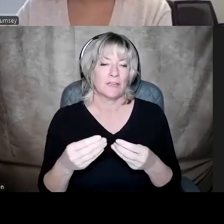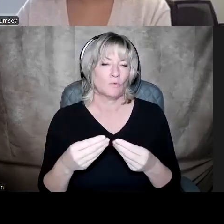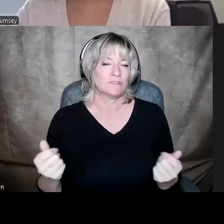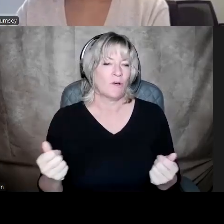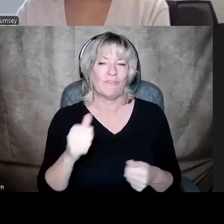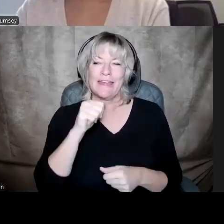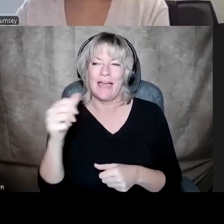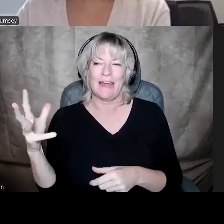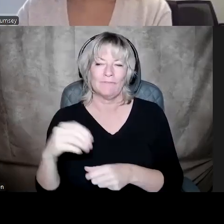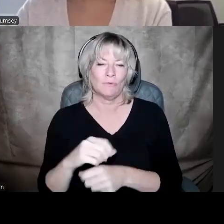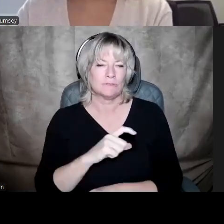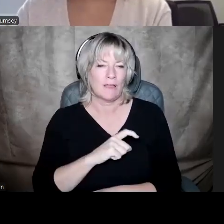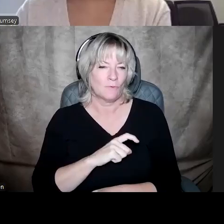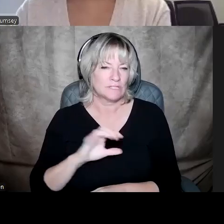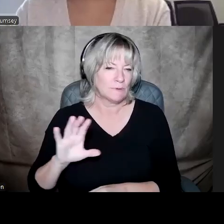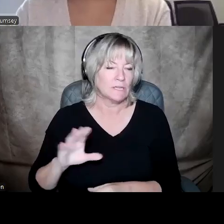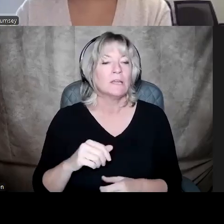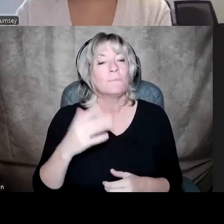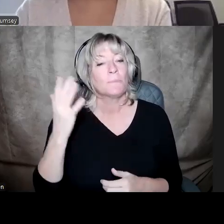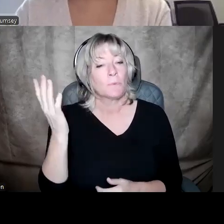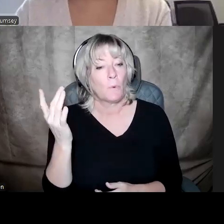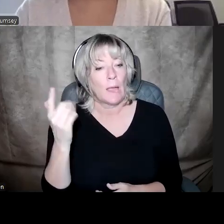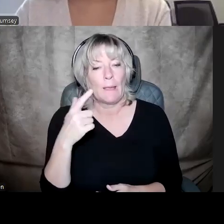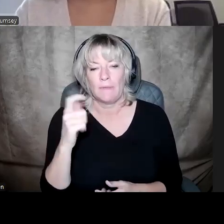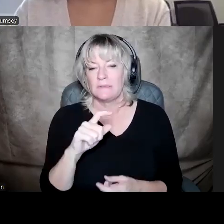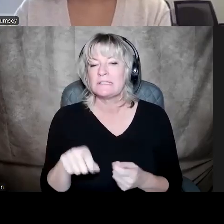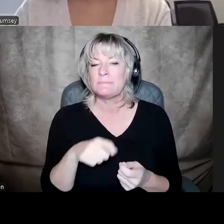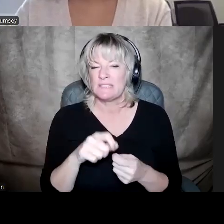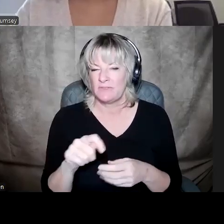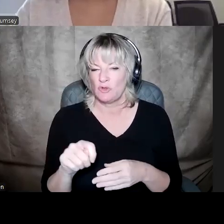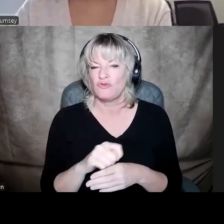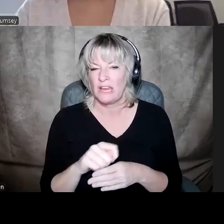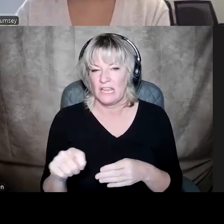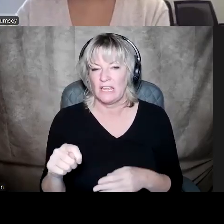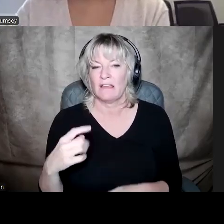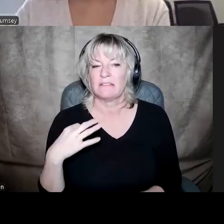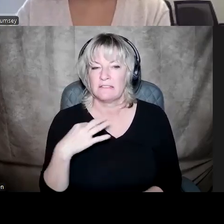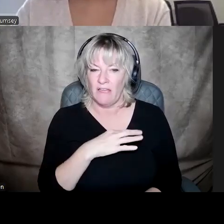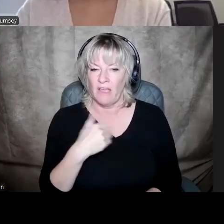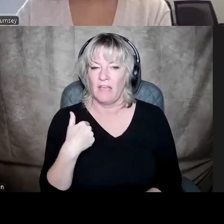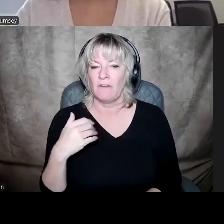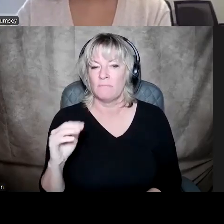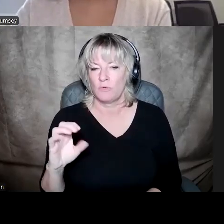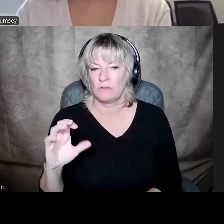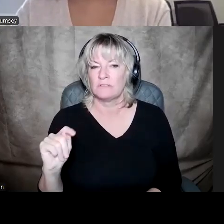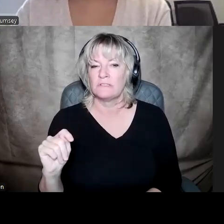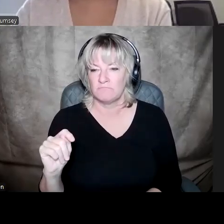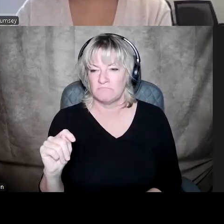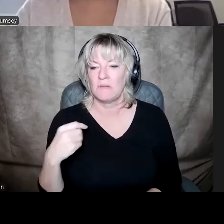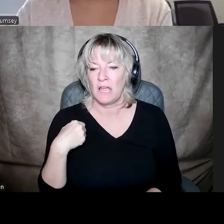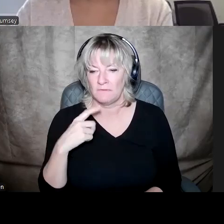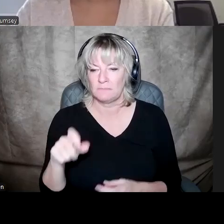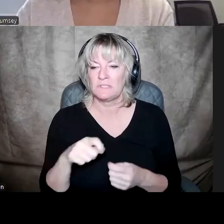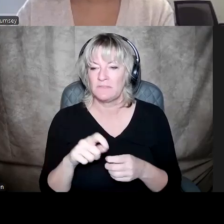involvement. Some of that we believe is due to the specific training that staff have on the mobile crisis teams,